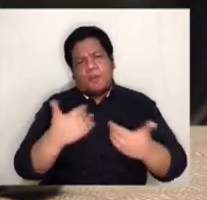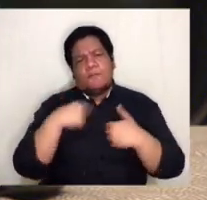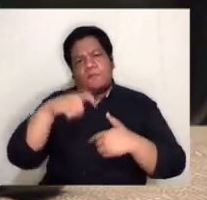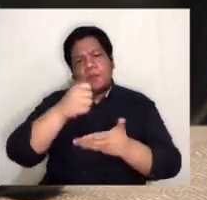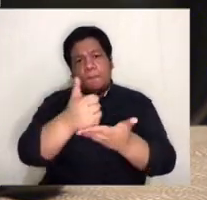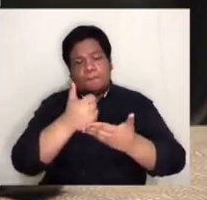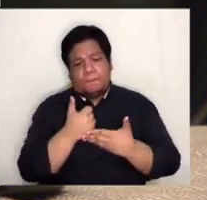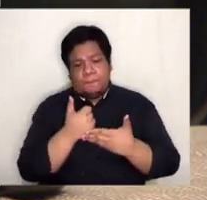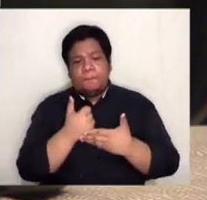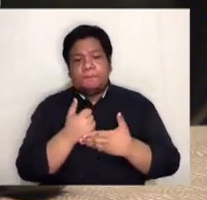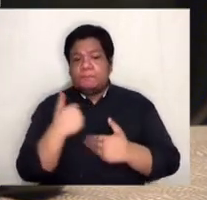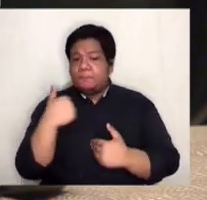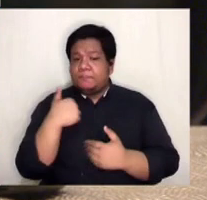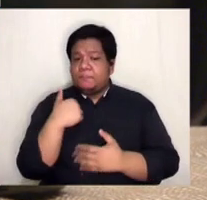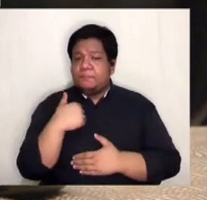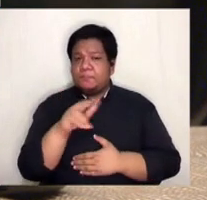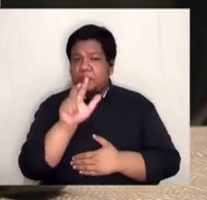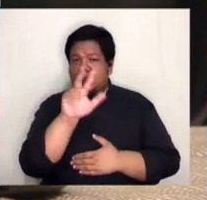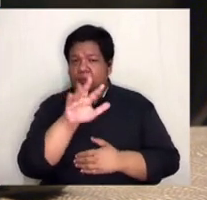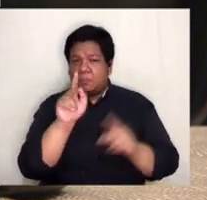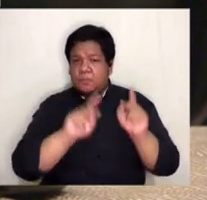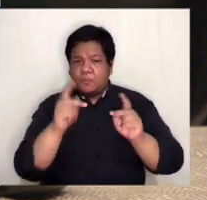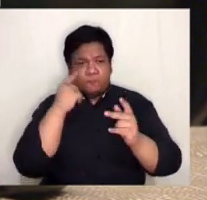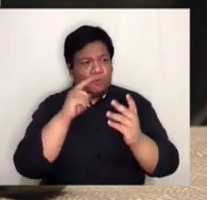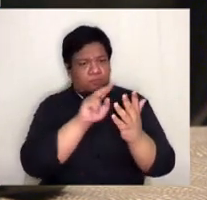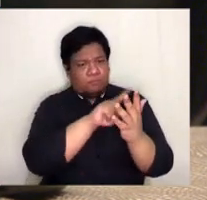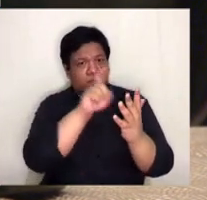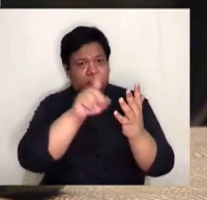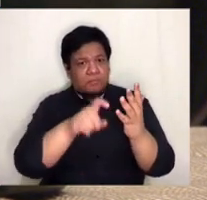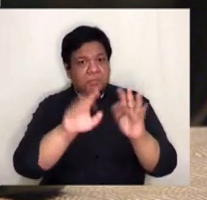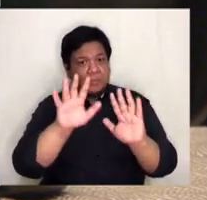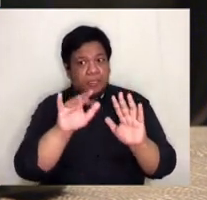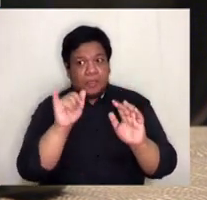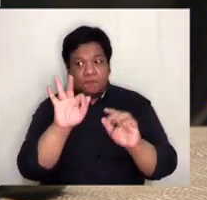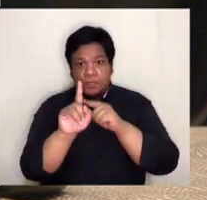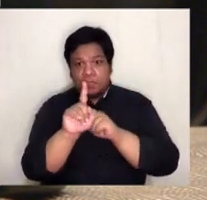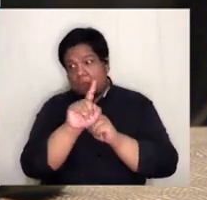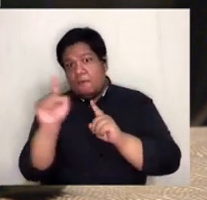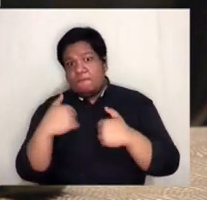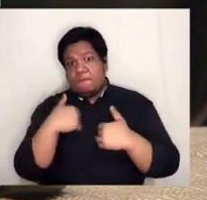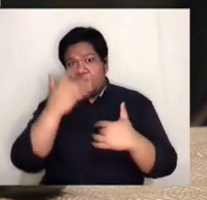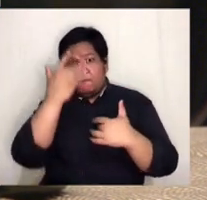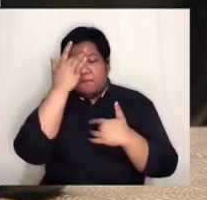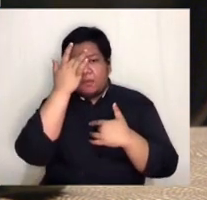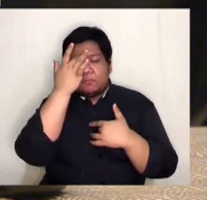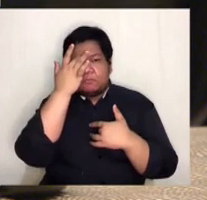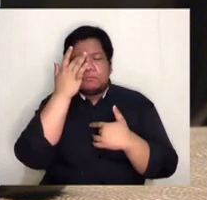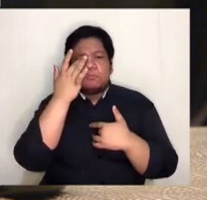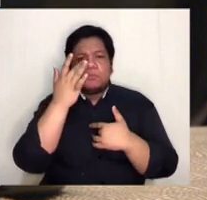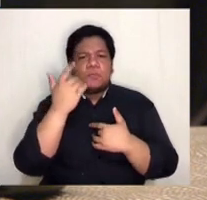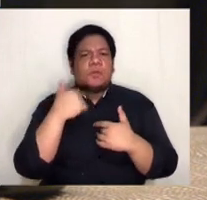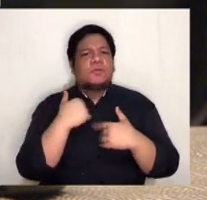have 35 personnel for contact tracing. Unfortunately, kapag isa doon magkasakit, we will have to quarantine all those